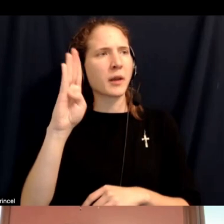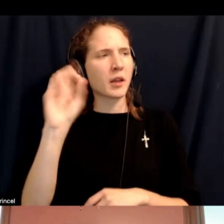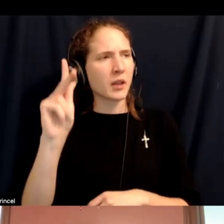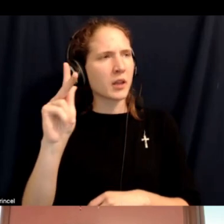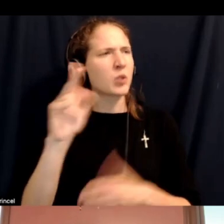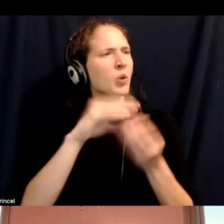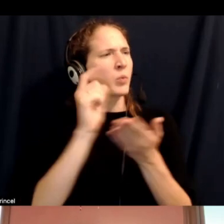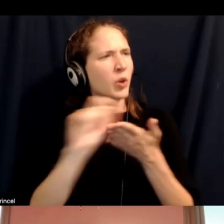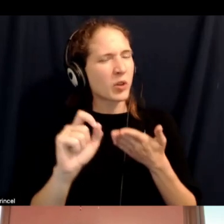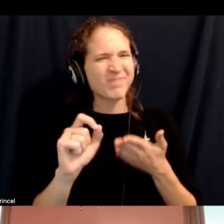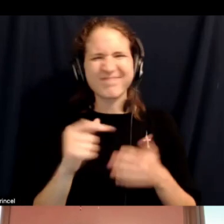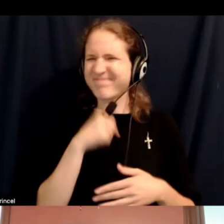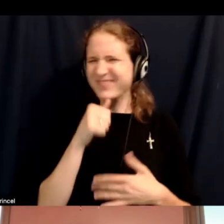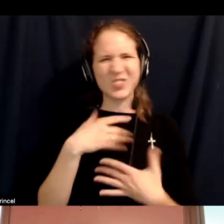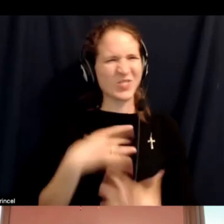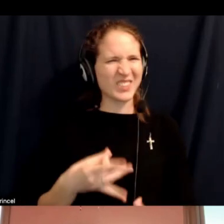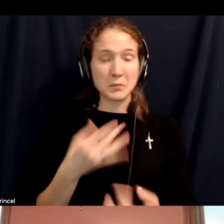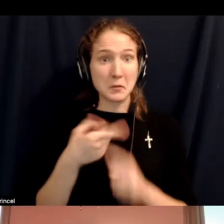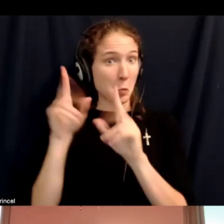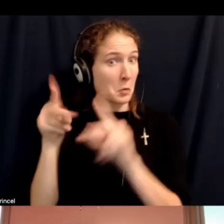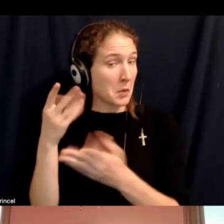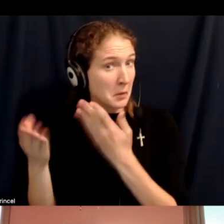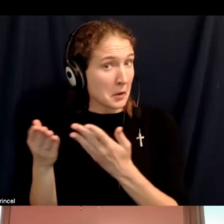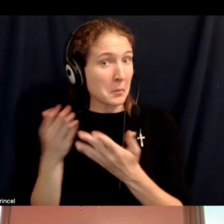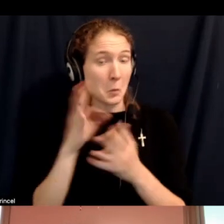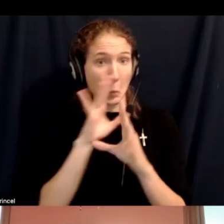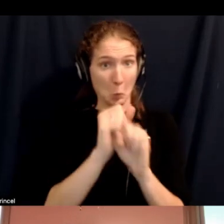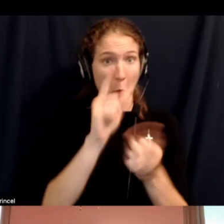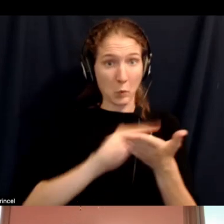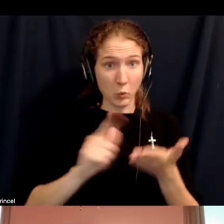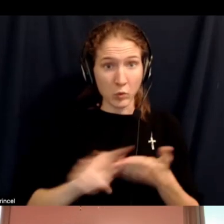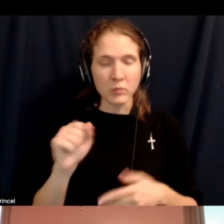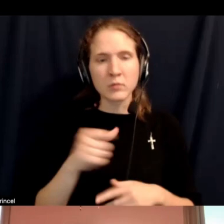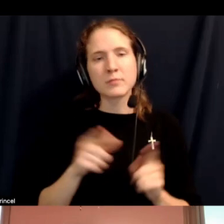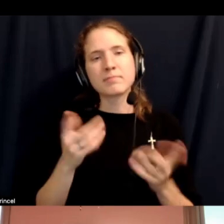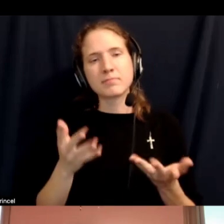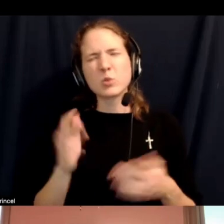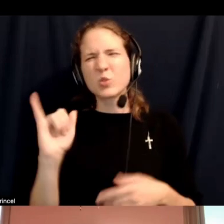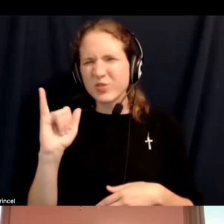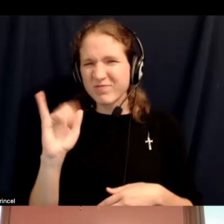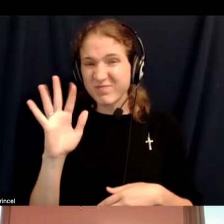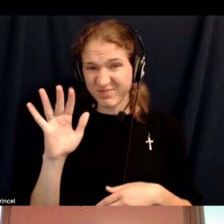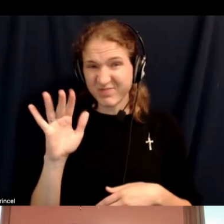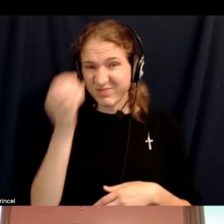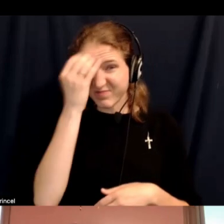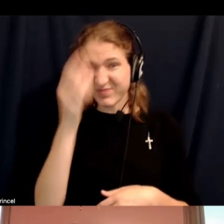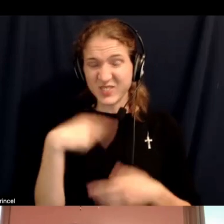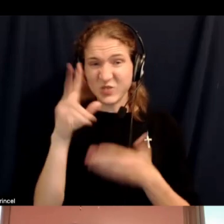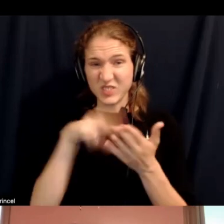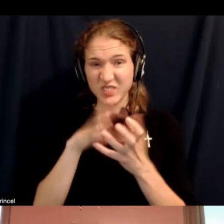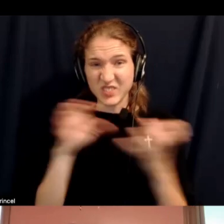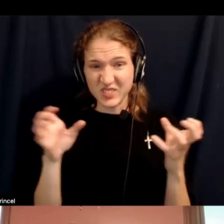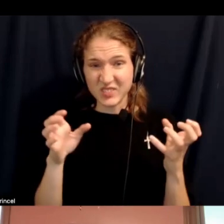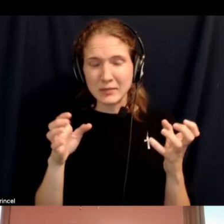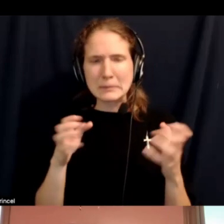else can do that. It would be fascinating to research it, but the other thing is, I'm a big reader, but I don't tend